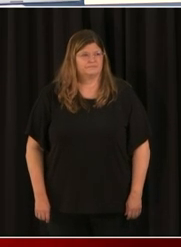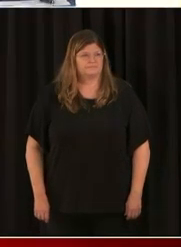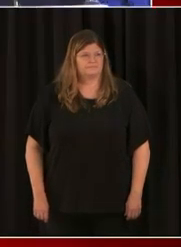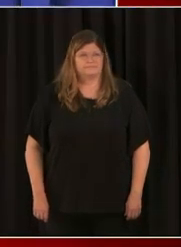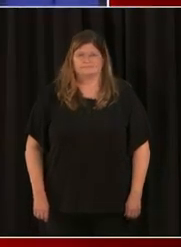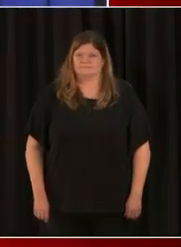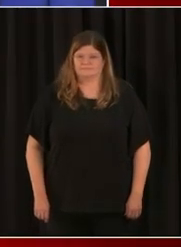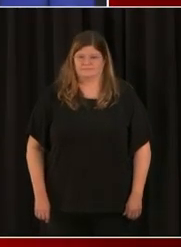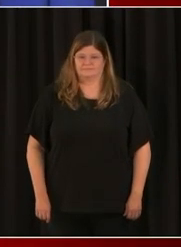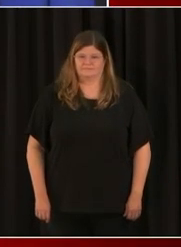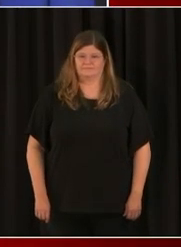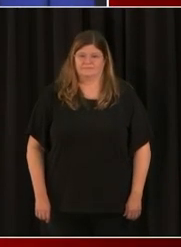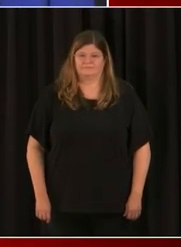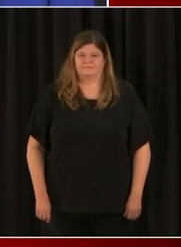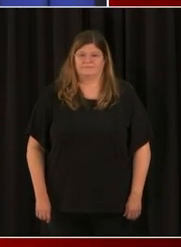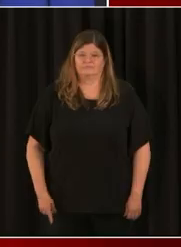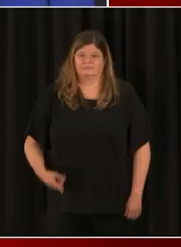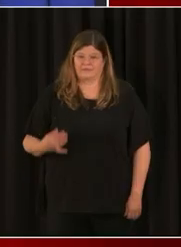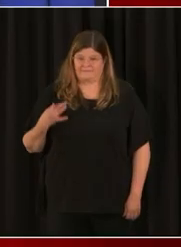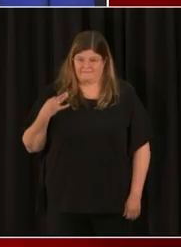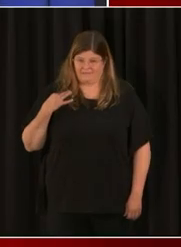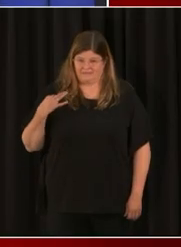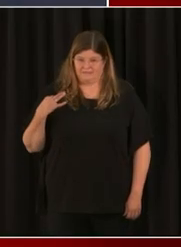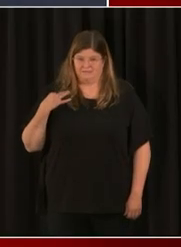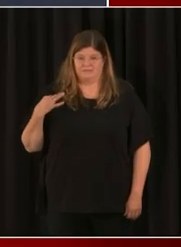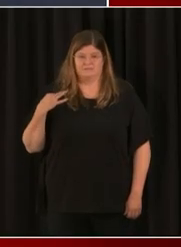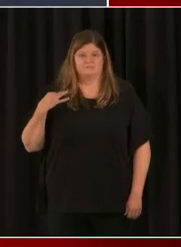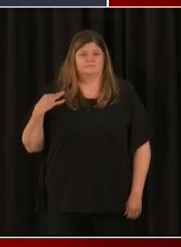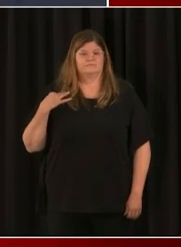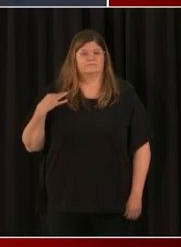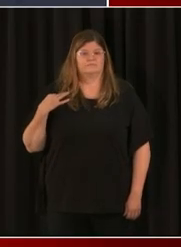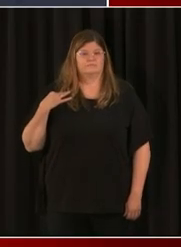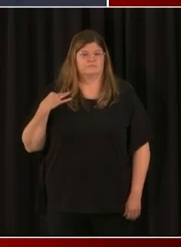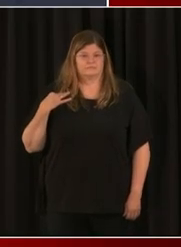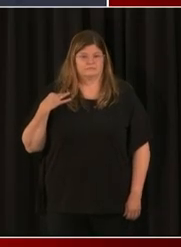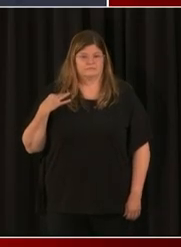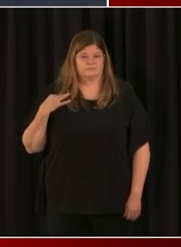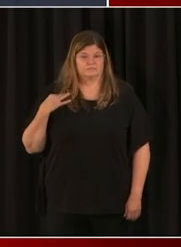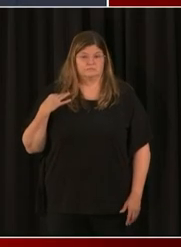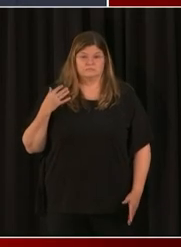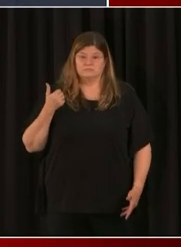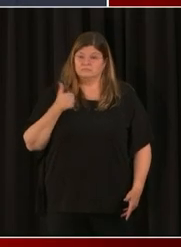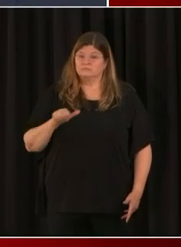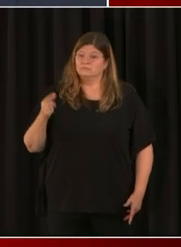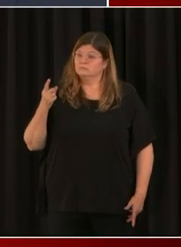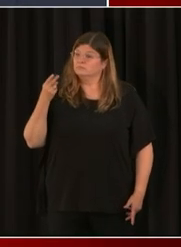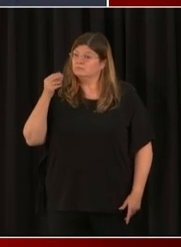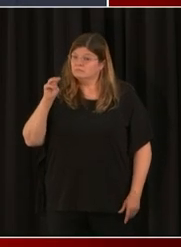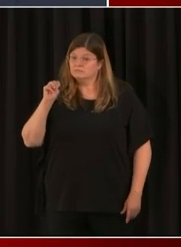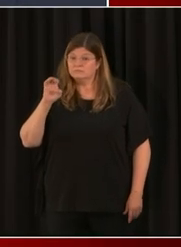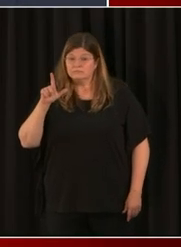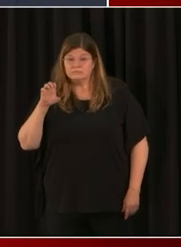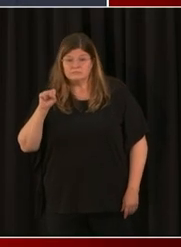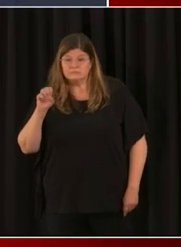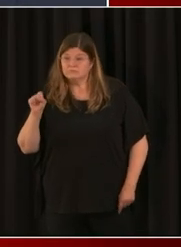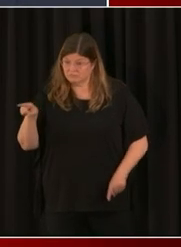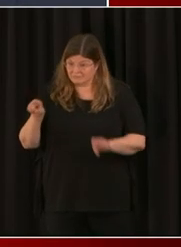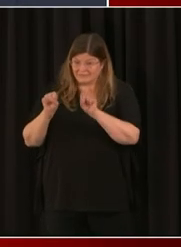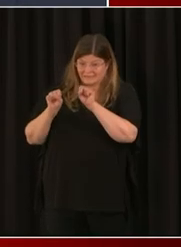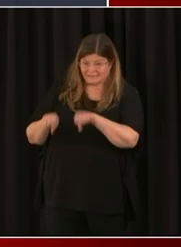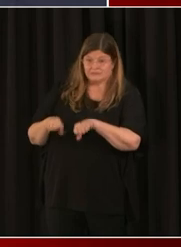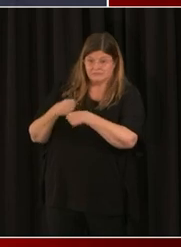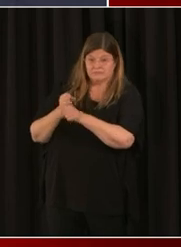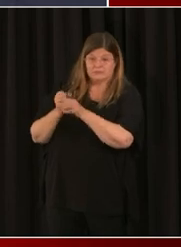Yes, it says it's voluntary. Yes. Okay. Yes. So a person who is homeless can make the choice to